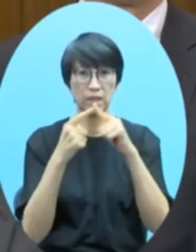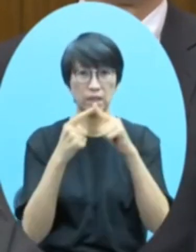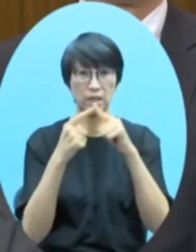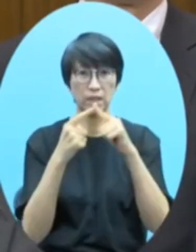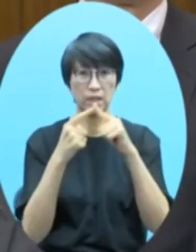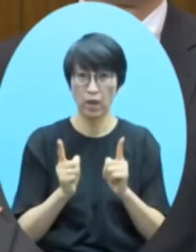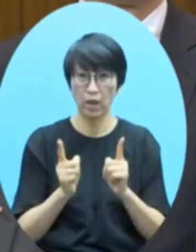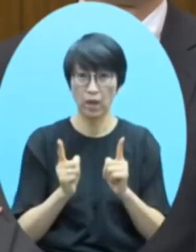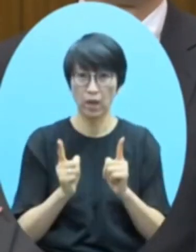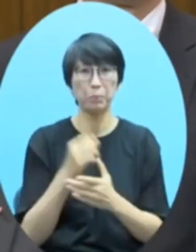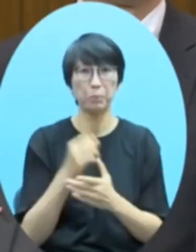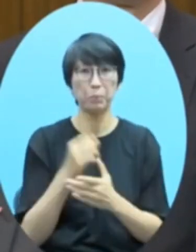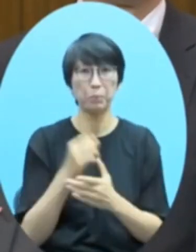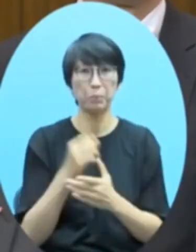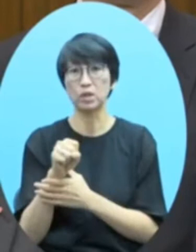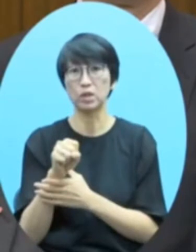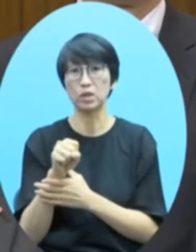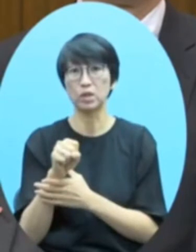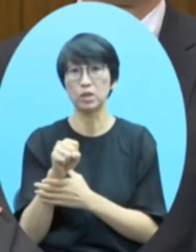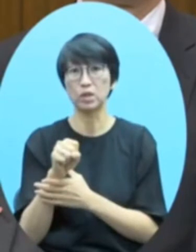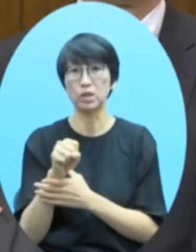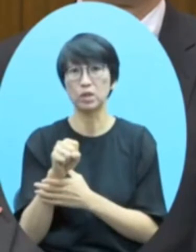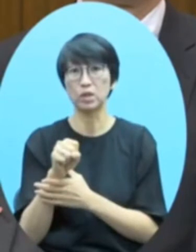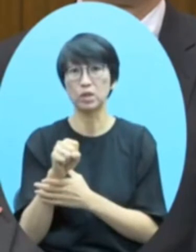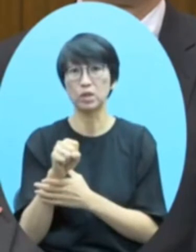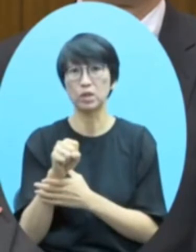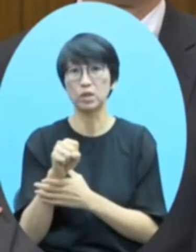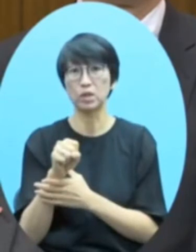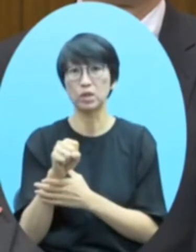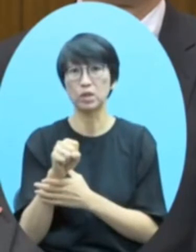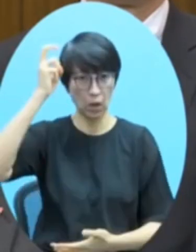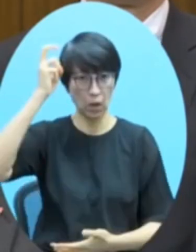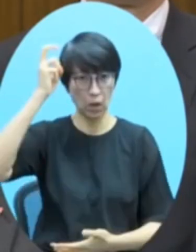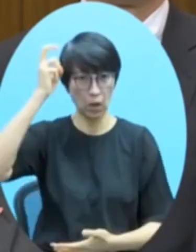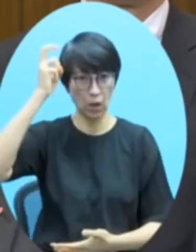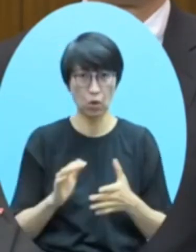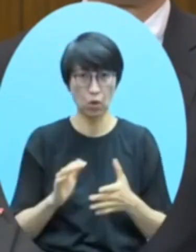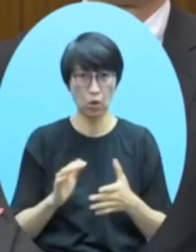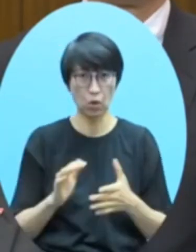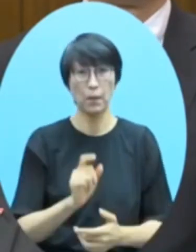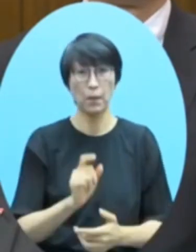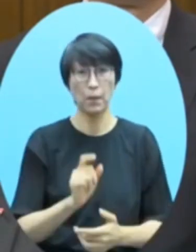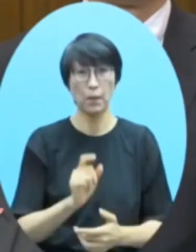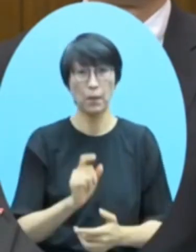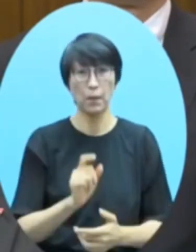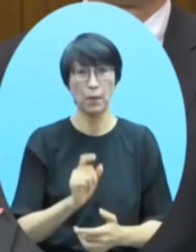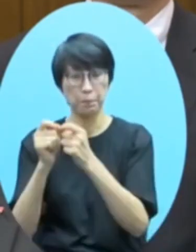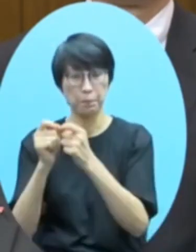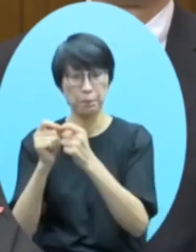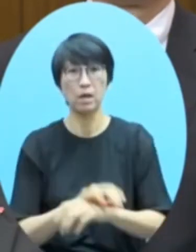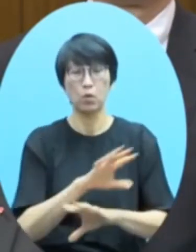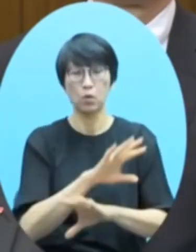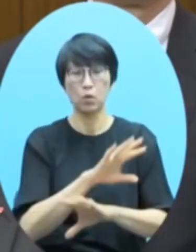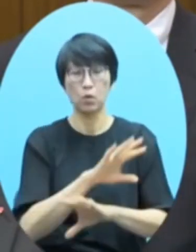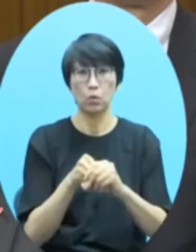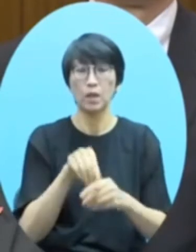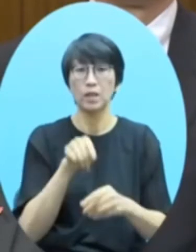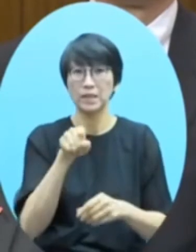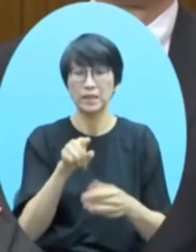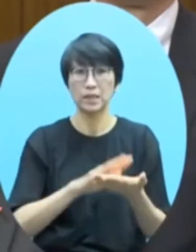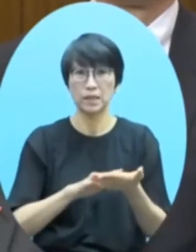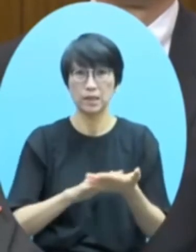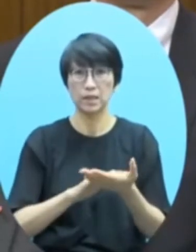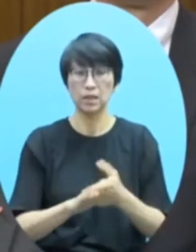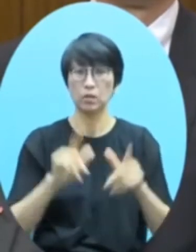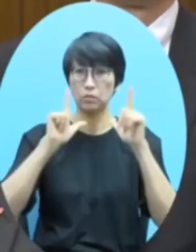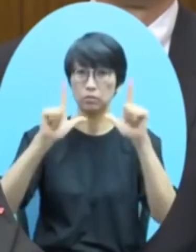not agree with our response, but we have considered every factor involved and come up with the response that we